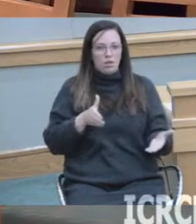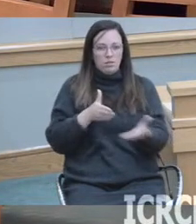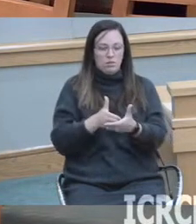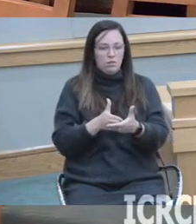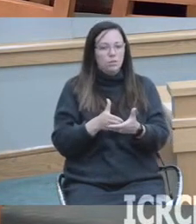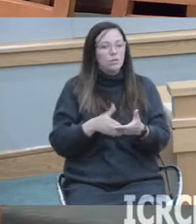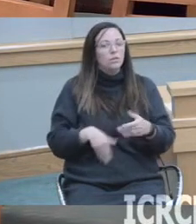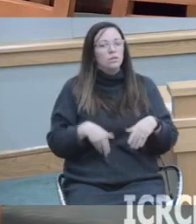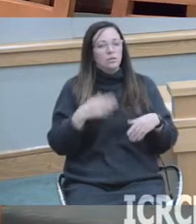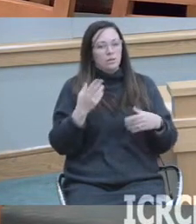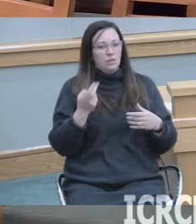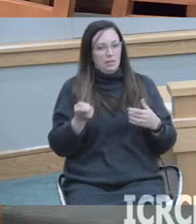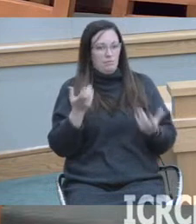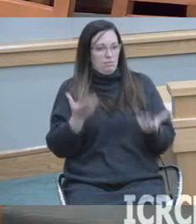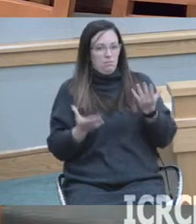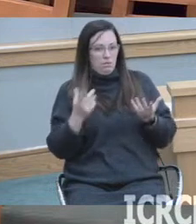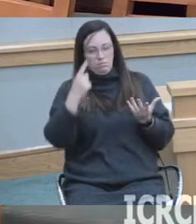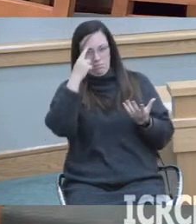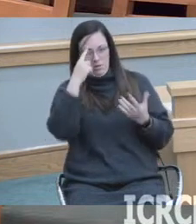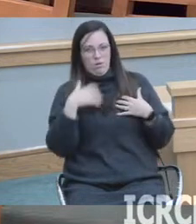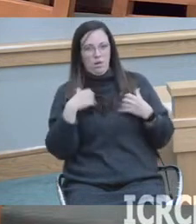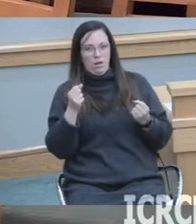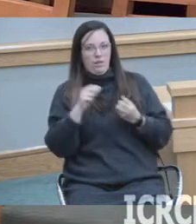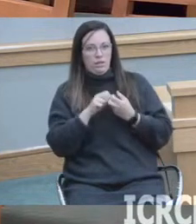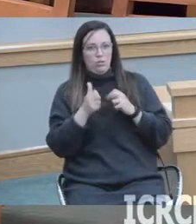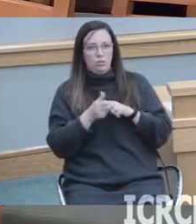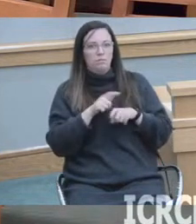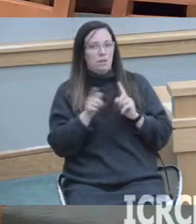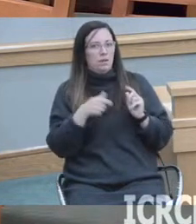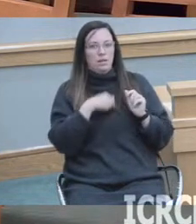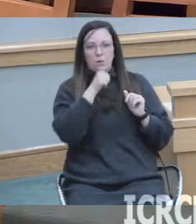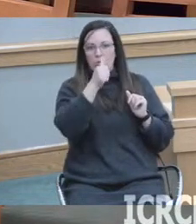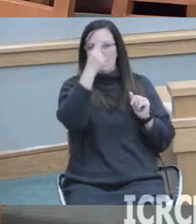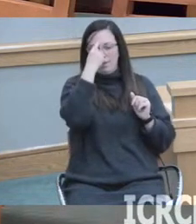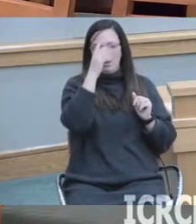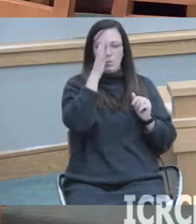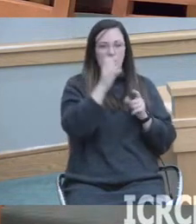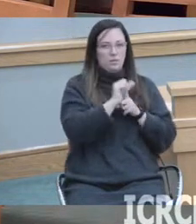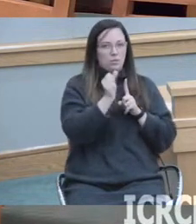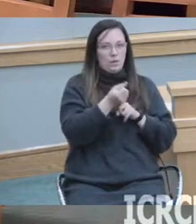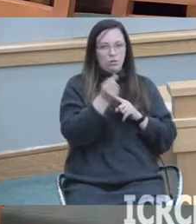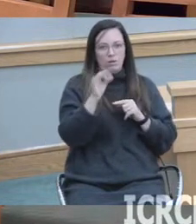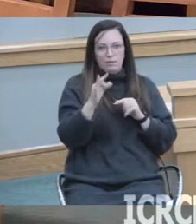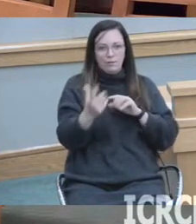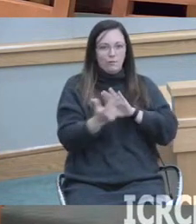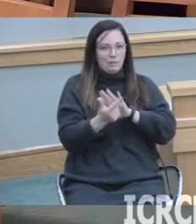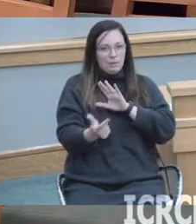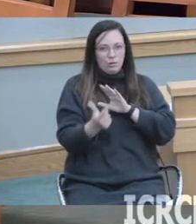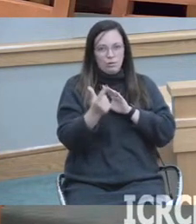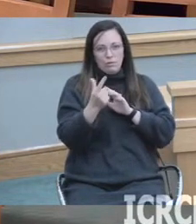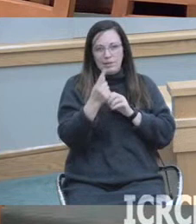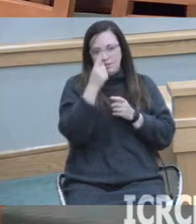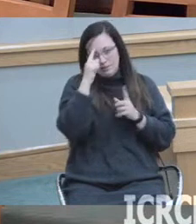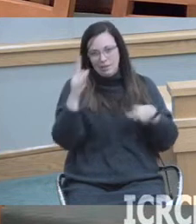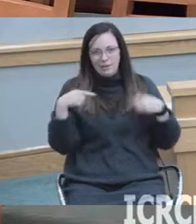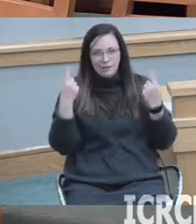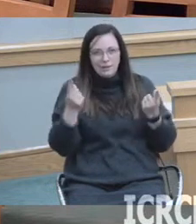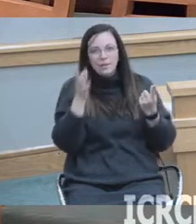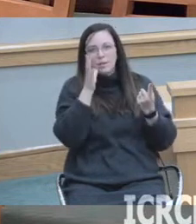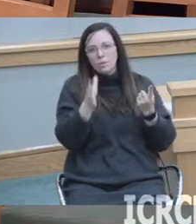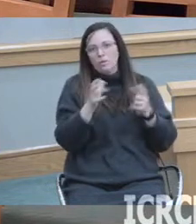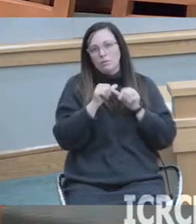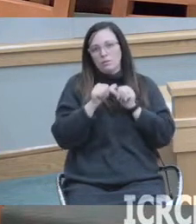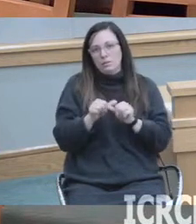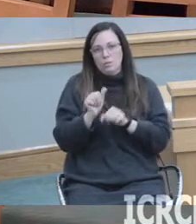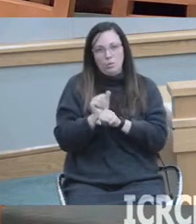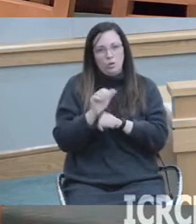mental health issues, but I don't think this is going to be a situation of criminal insanity. So we're continuing to work on that investigation with the prosecutor's